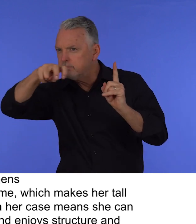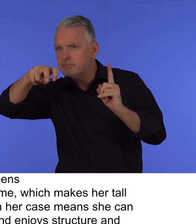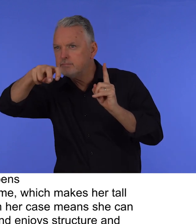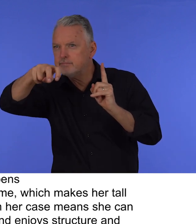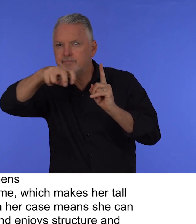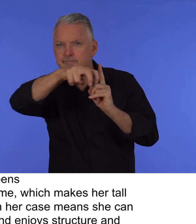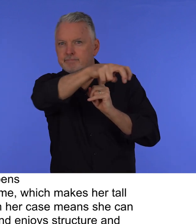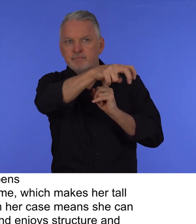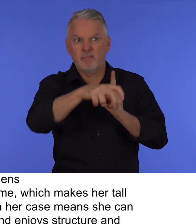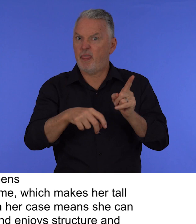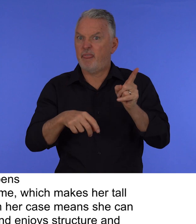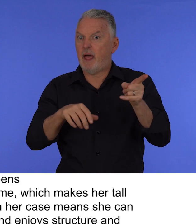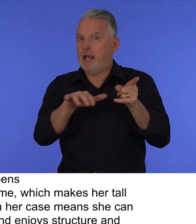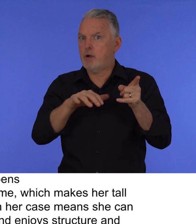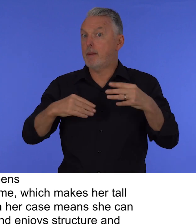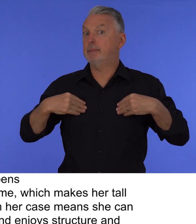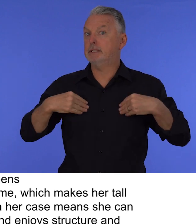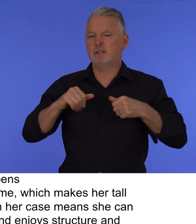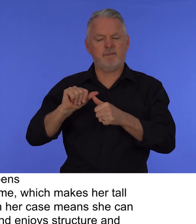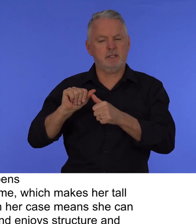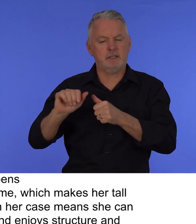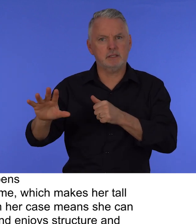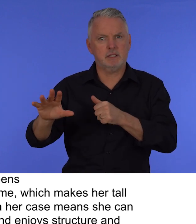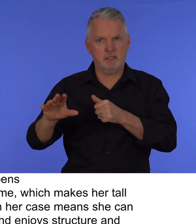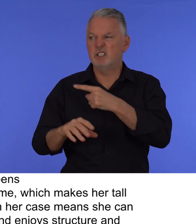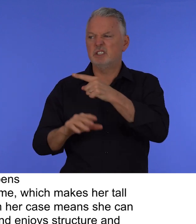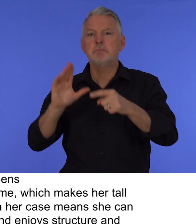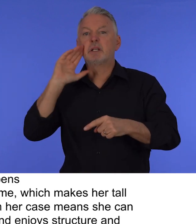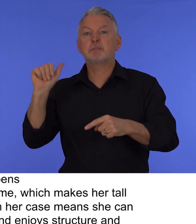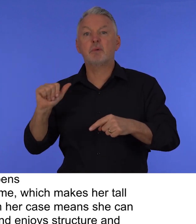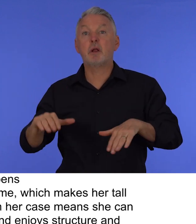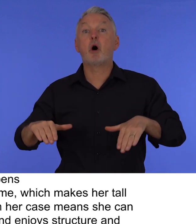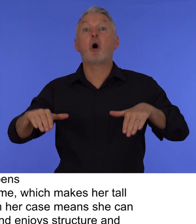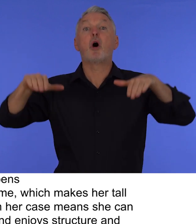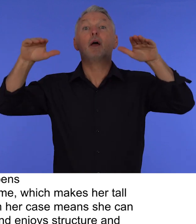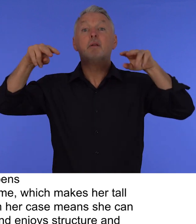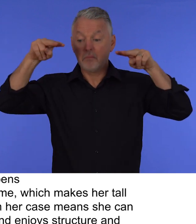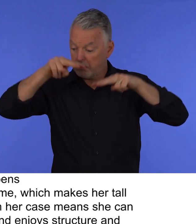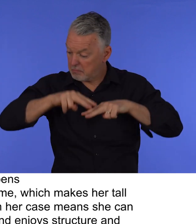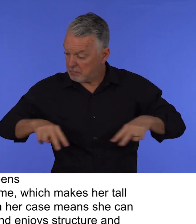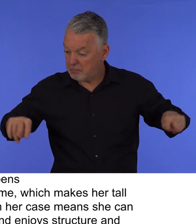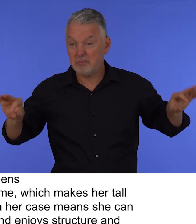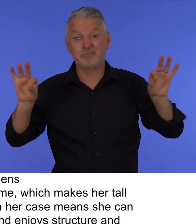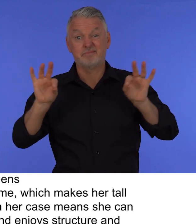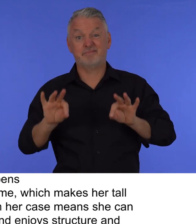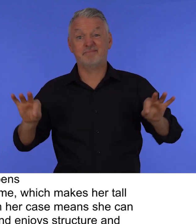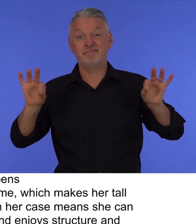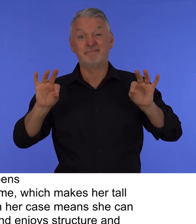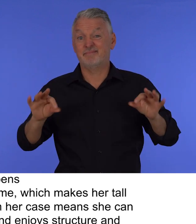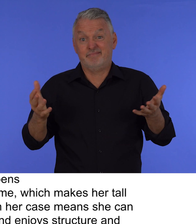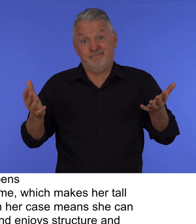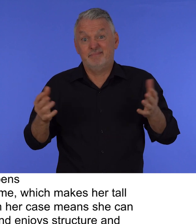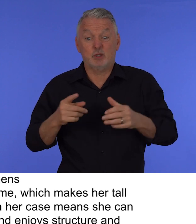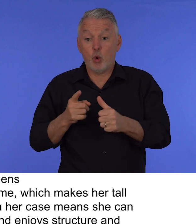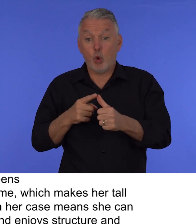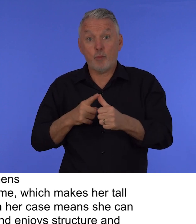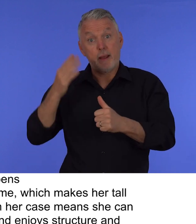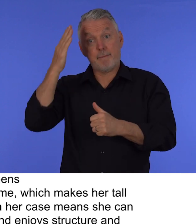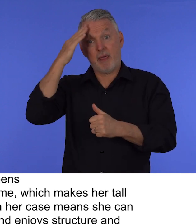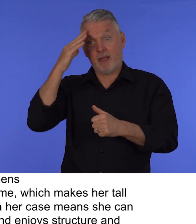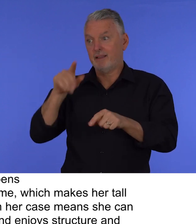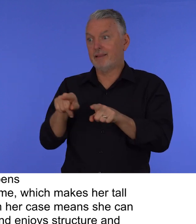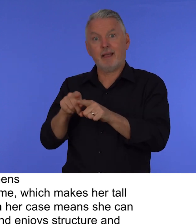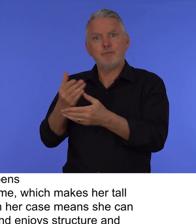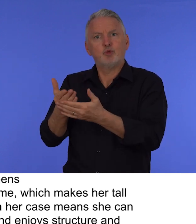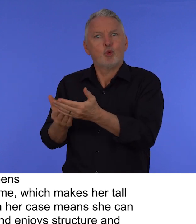treetop climbing, and we had a really positive experience there. They were very inclusive. She doesn't mind heights. So, you know, you just got to